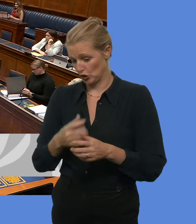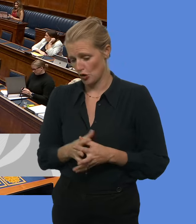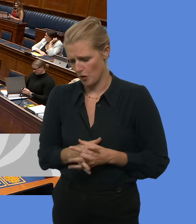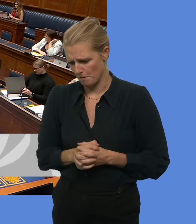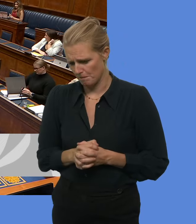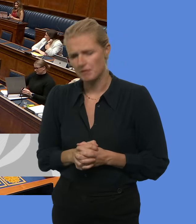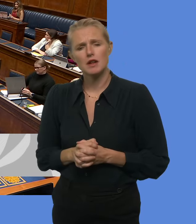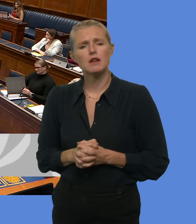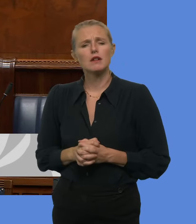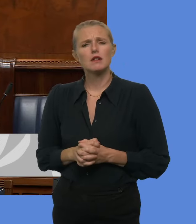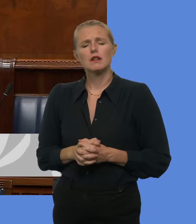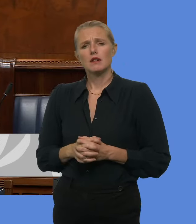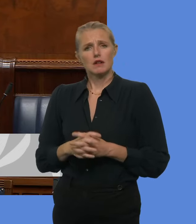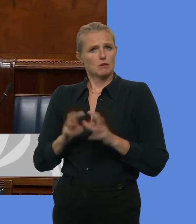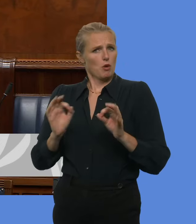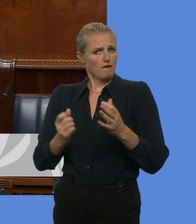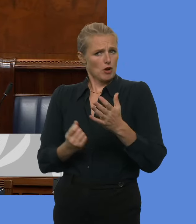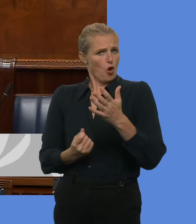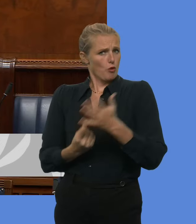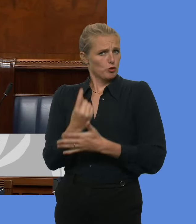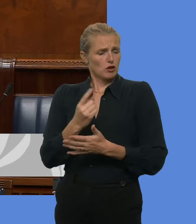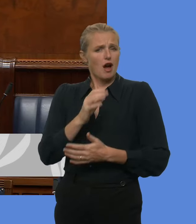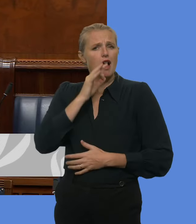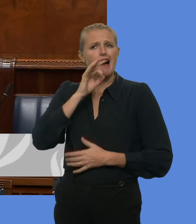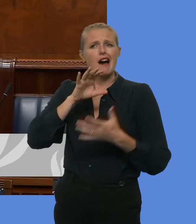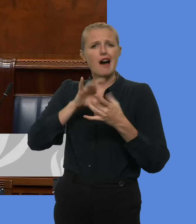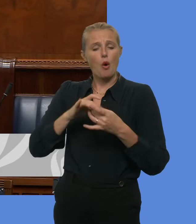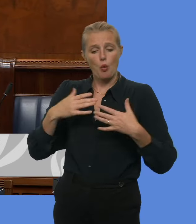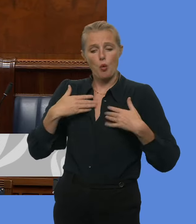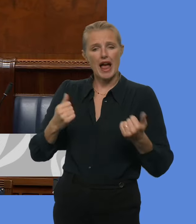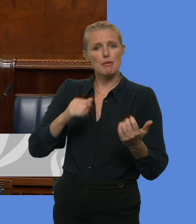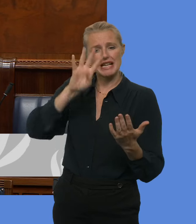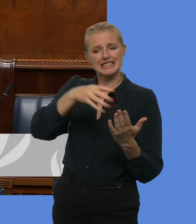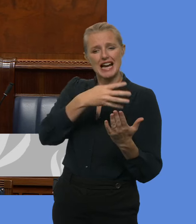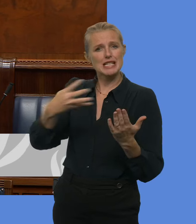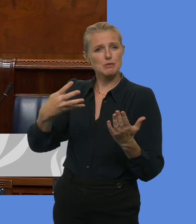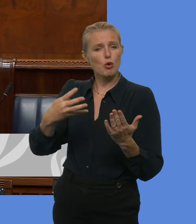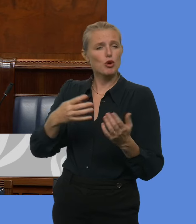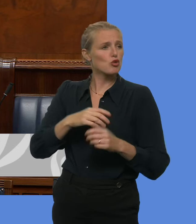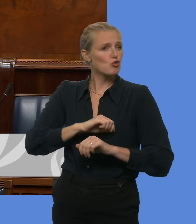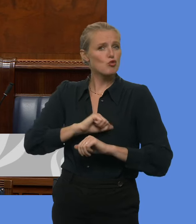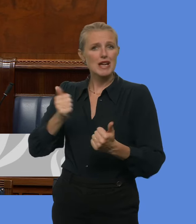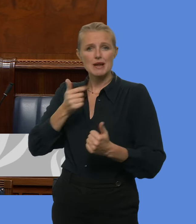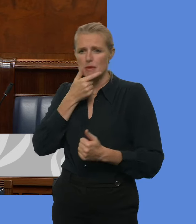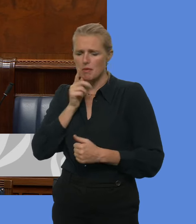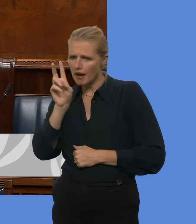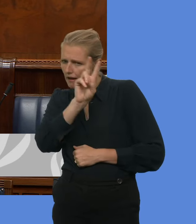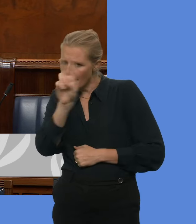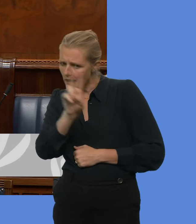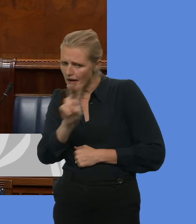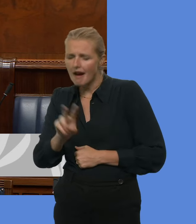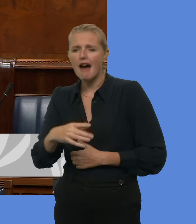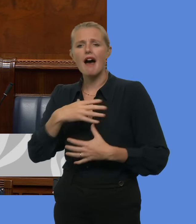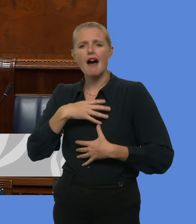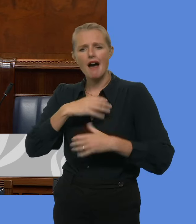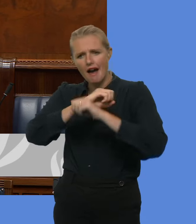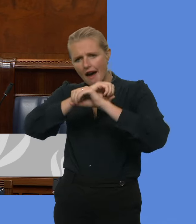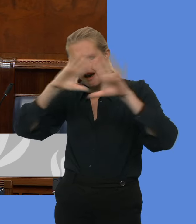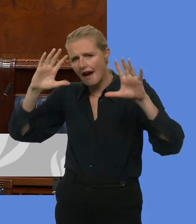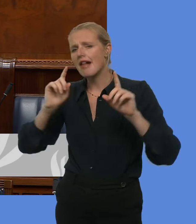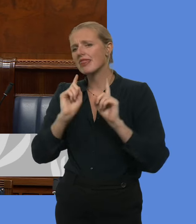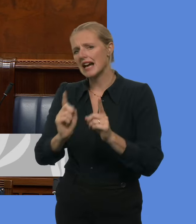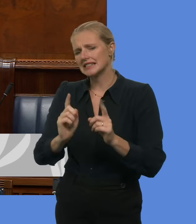take the opportunity to ask her about the wellbeing dashboard. I've had a look and it's good to see it online so people can have a view of what it is starting to look like, but I want to ask